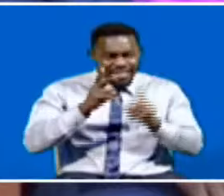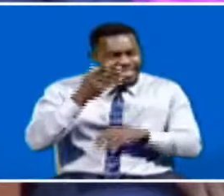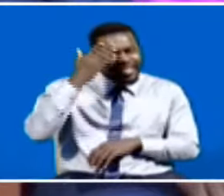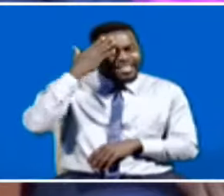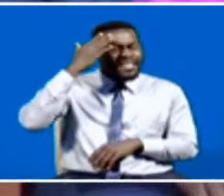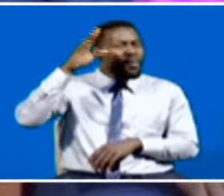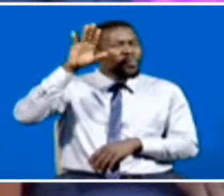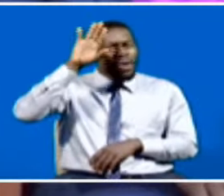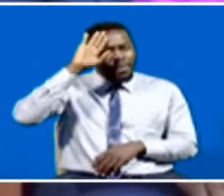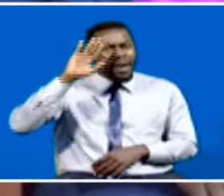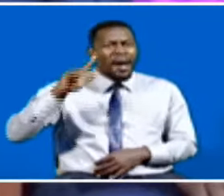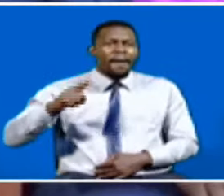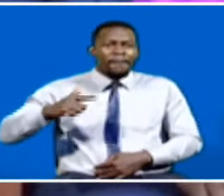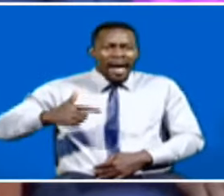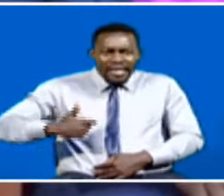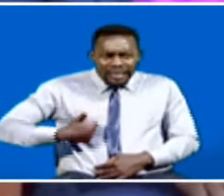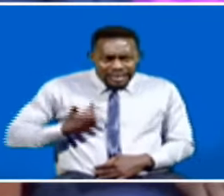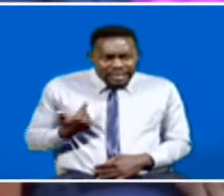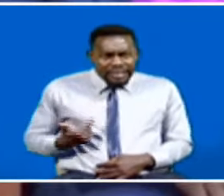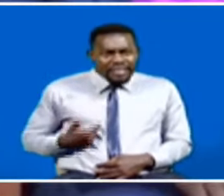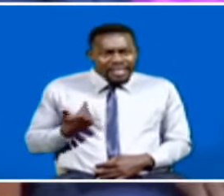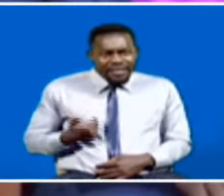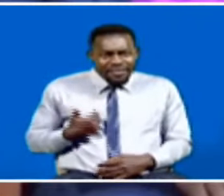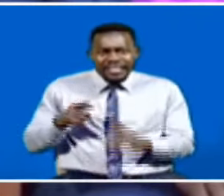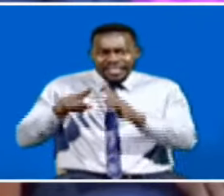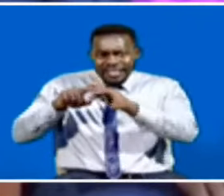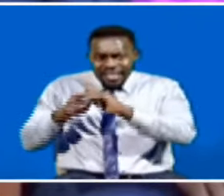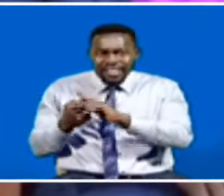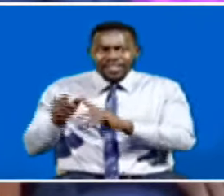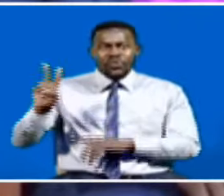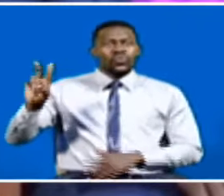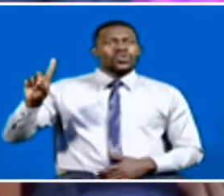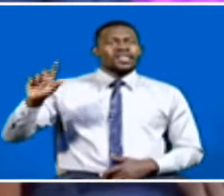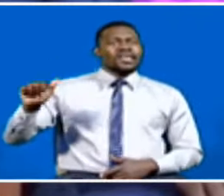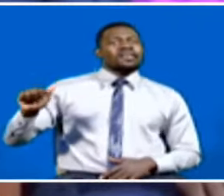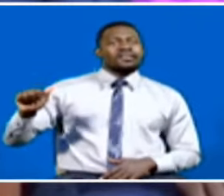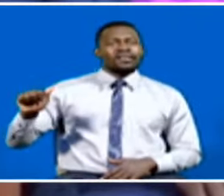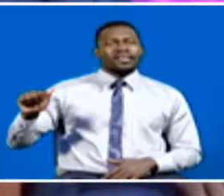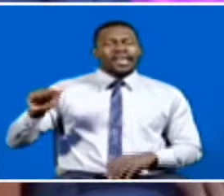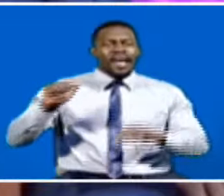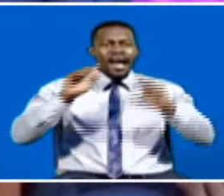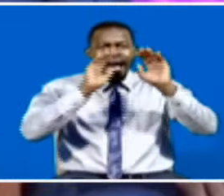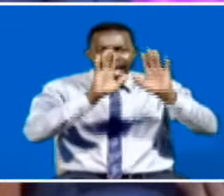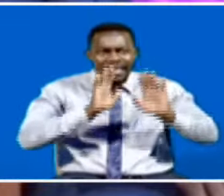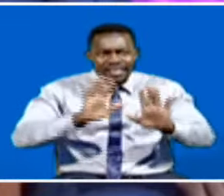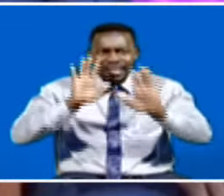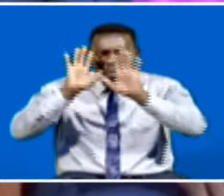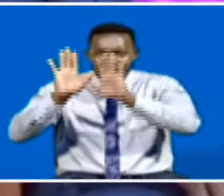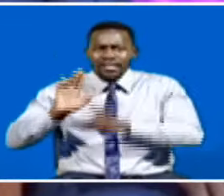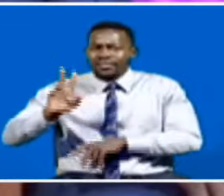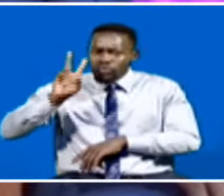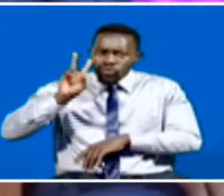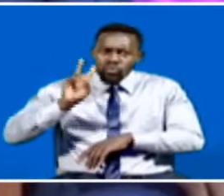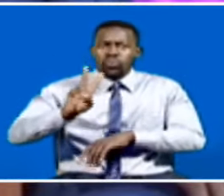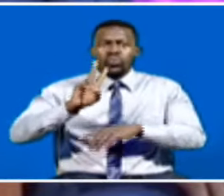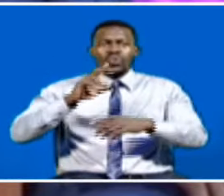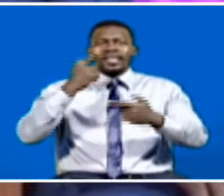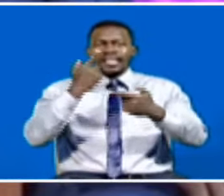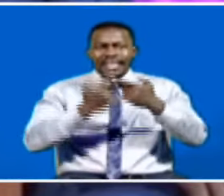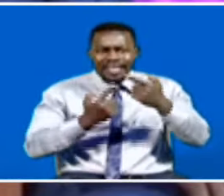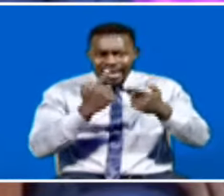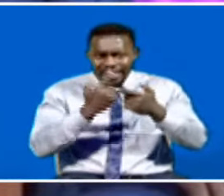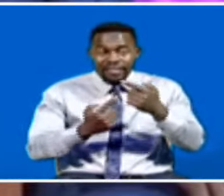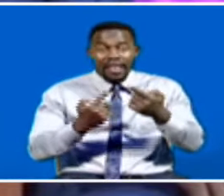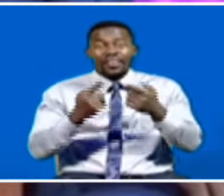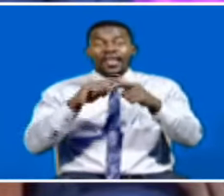was one of the founding members of UDA. I campaigned 2 years straight when others